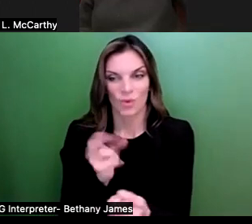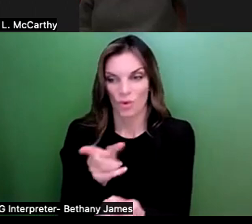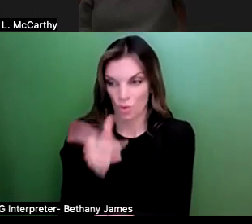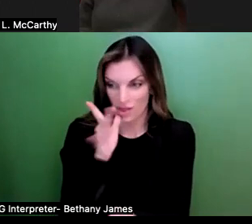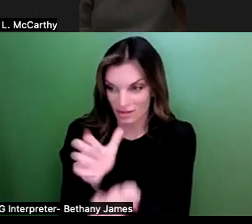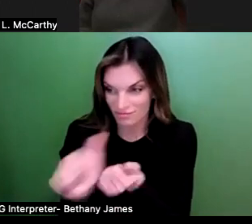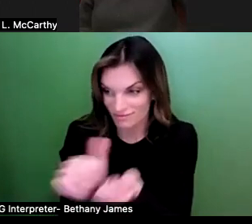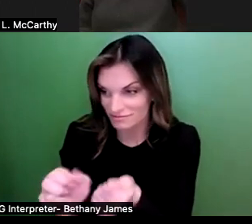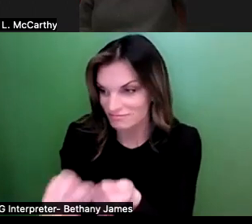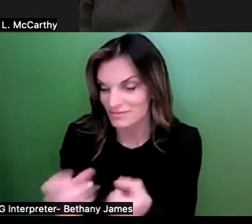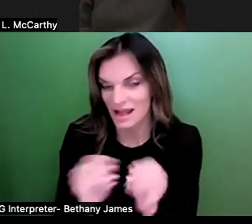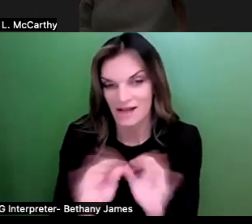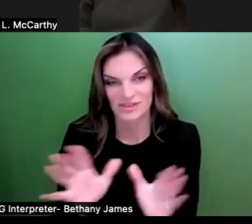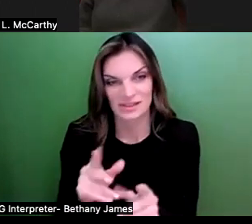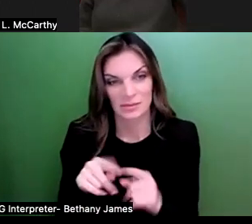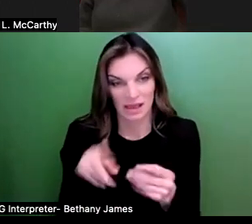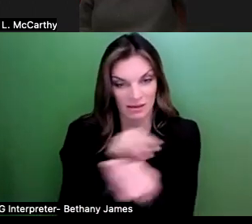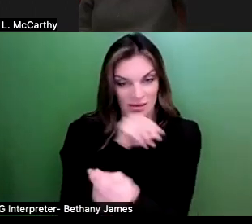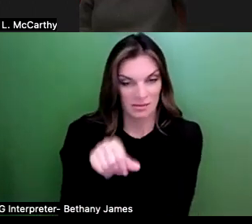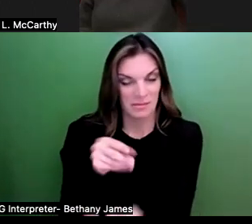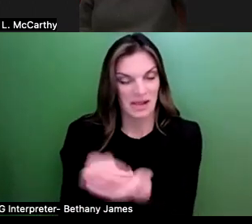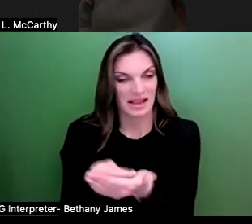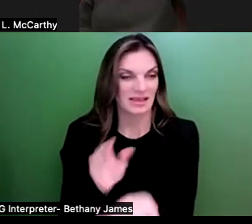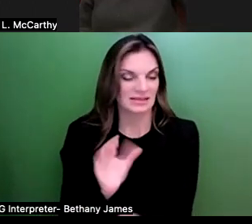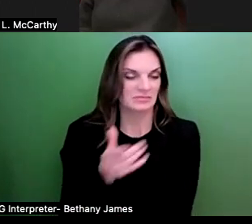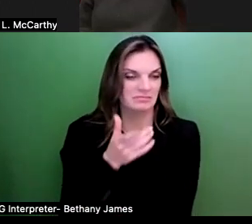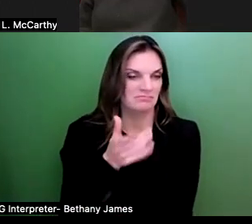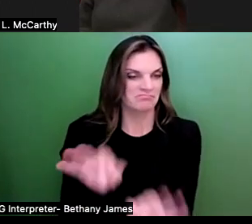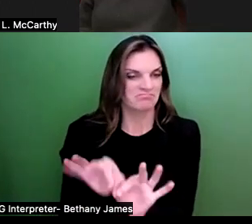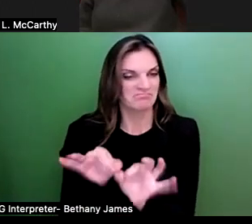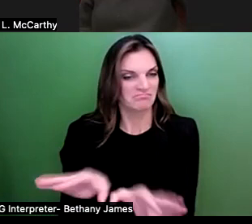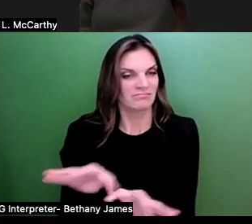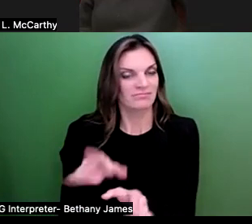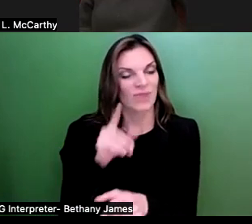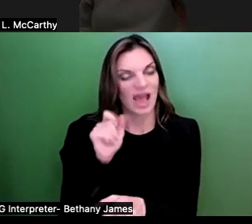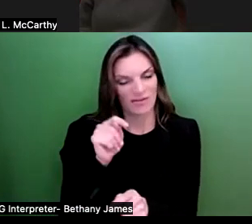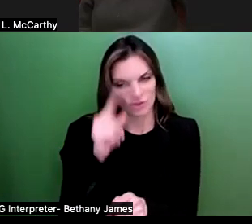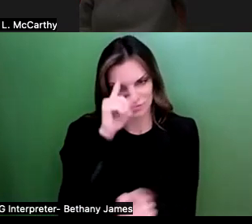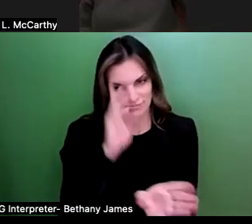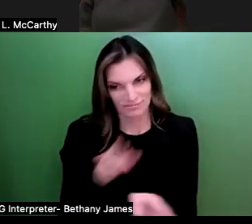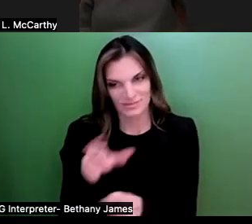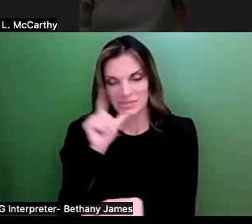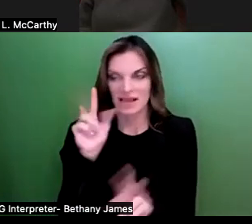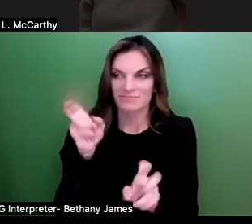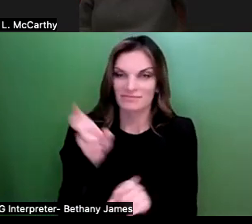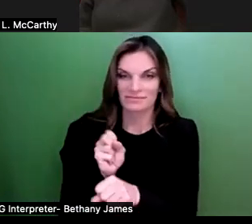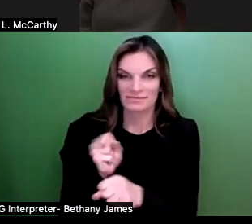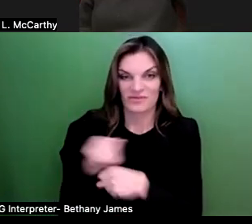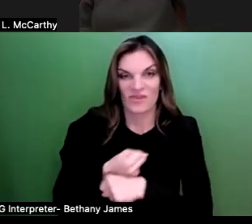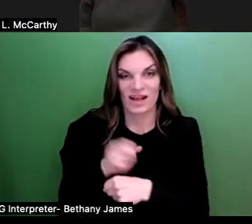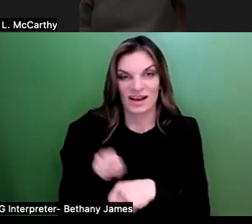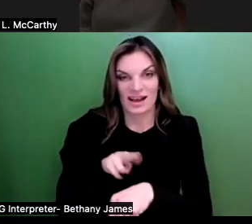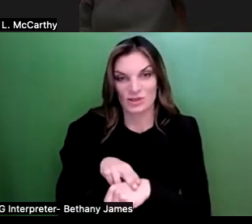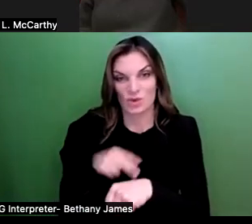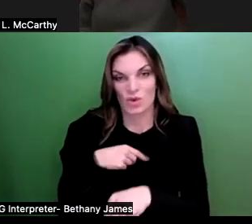time. And so I think we need to be judicious and pragmatic about it and not try to fight nature, because we can't hold